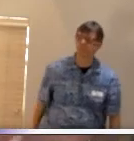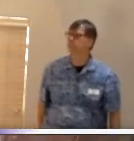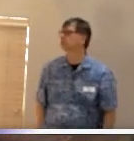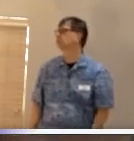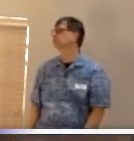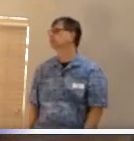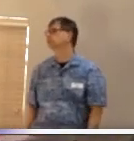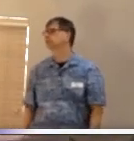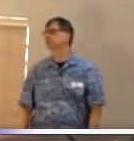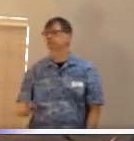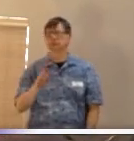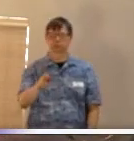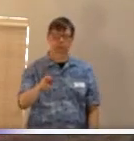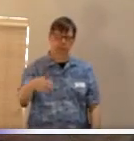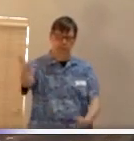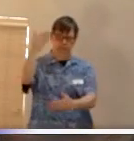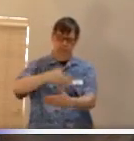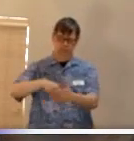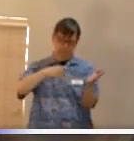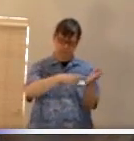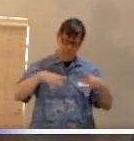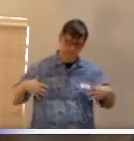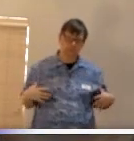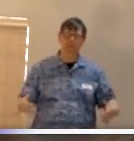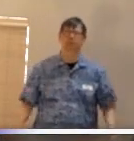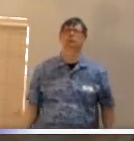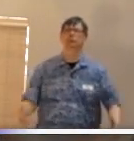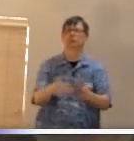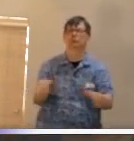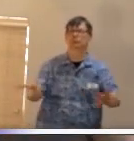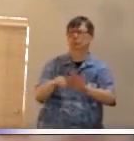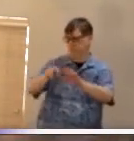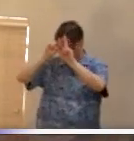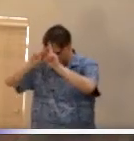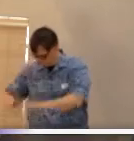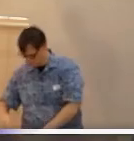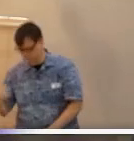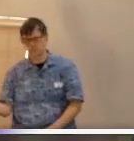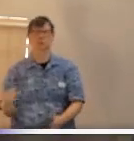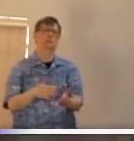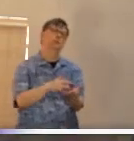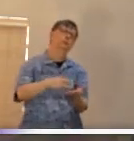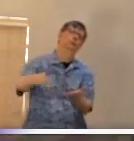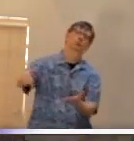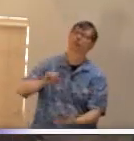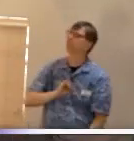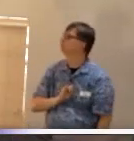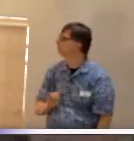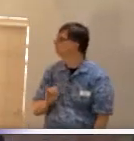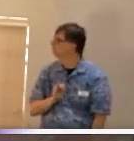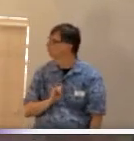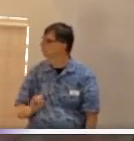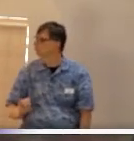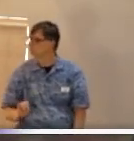orientation in this life. And what I started to do as I discovered and started writing, I realized when I had